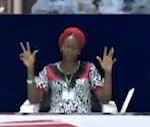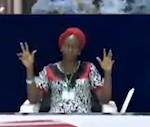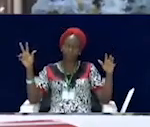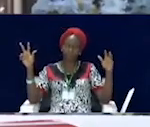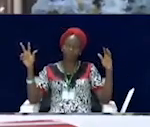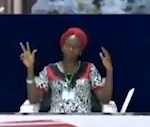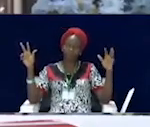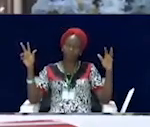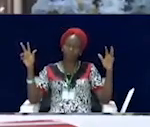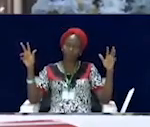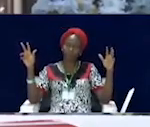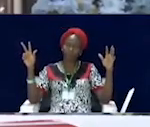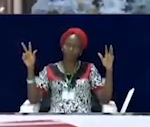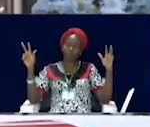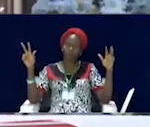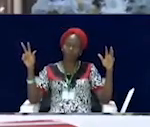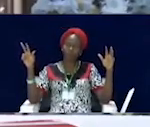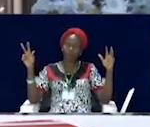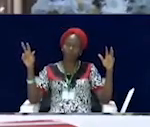3. In the old auditorium,